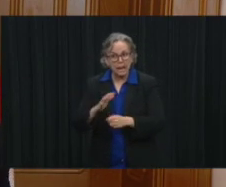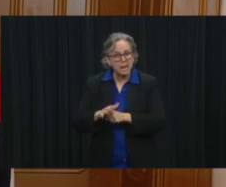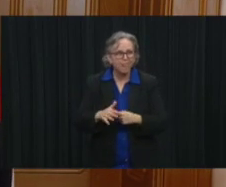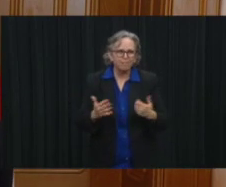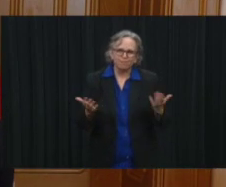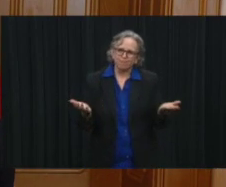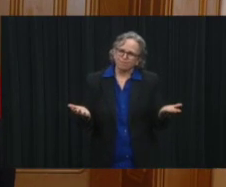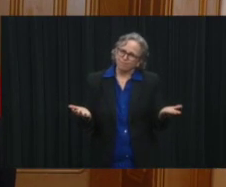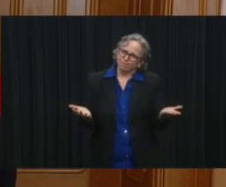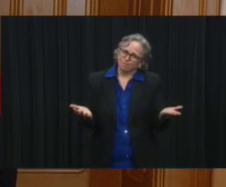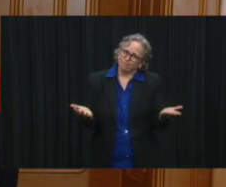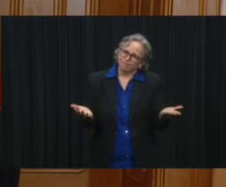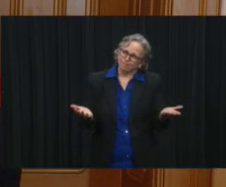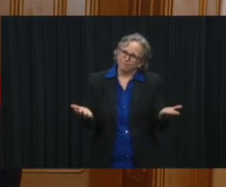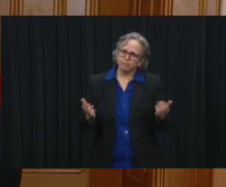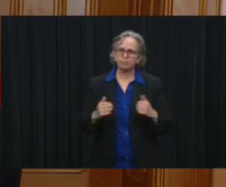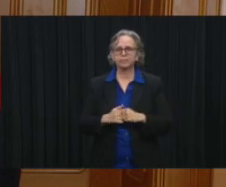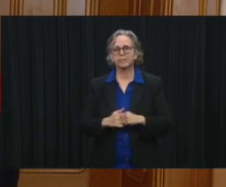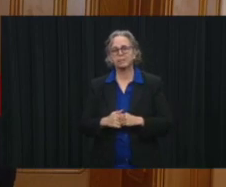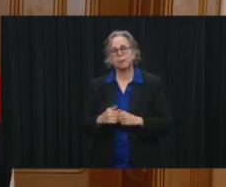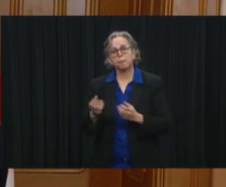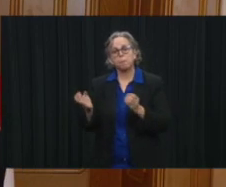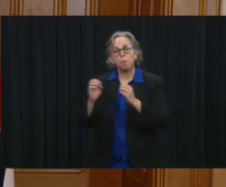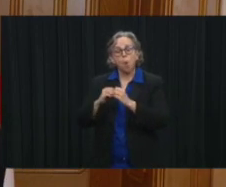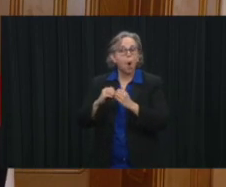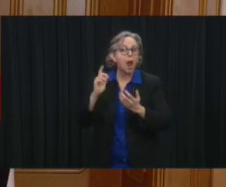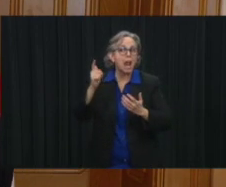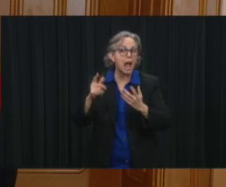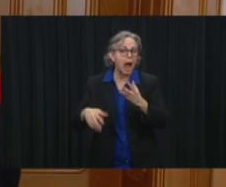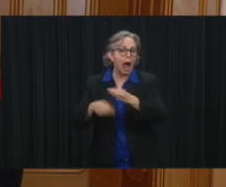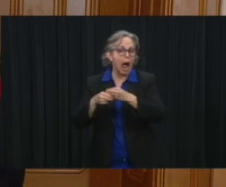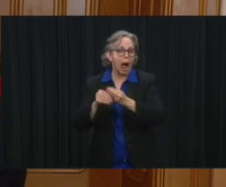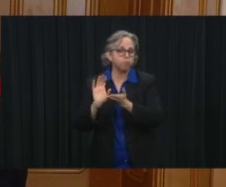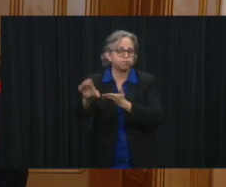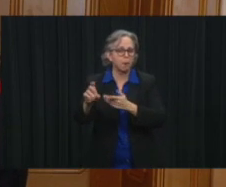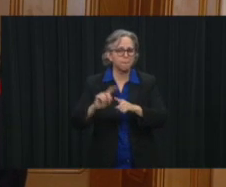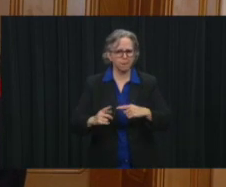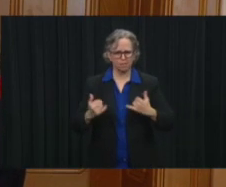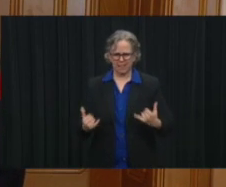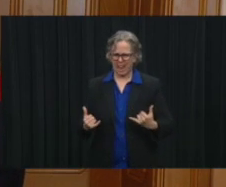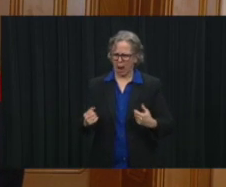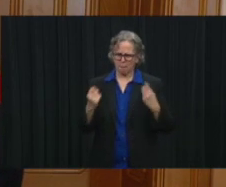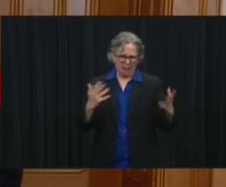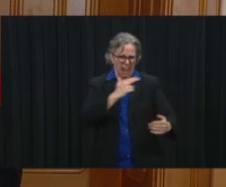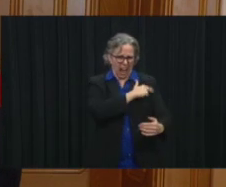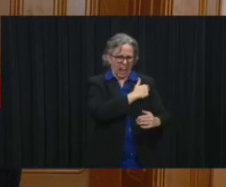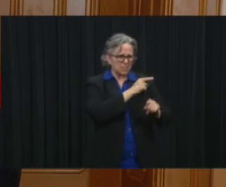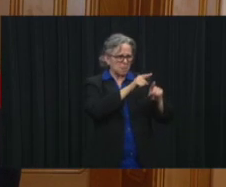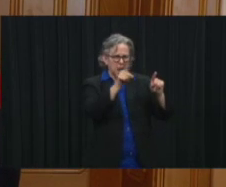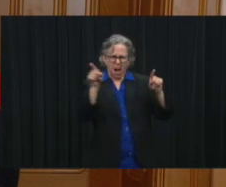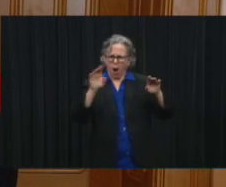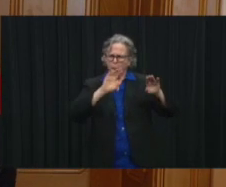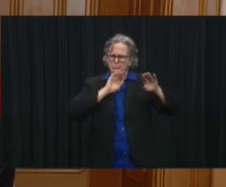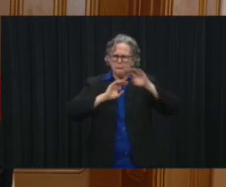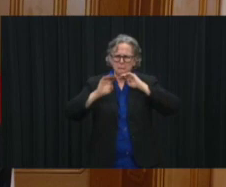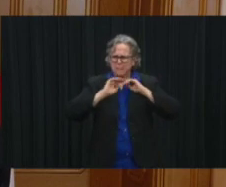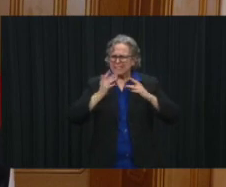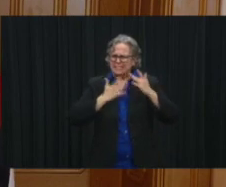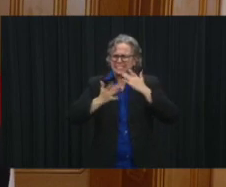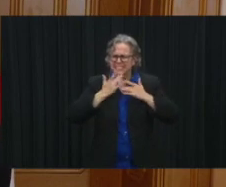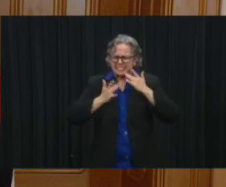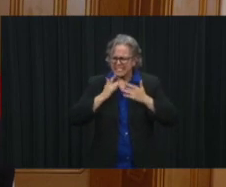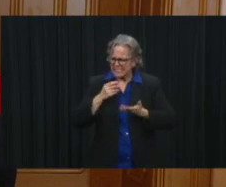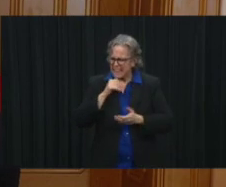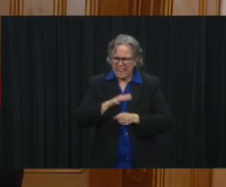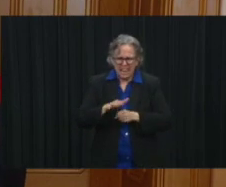help even more. But at this point, many of our hospitals are suffering economically because they're not doing the elective surgeries,